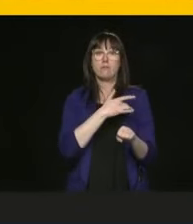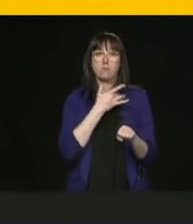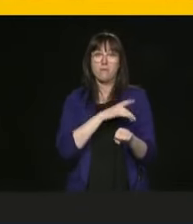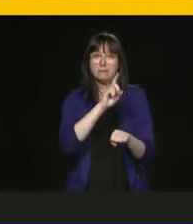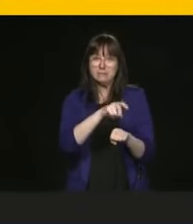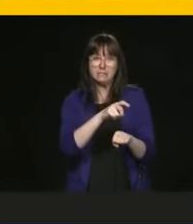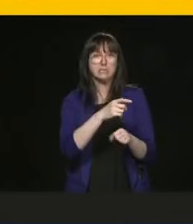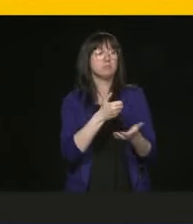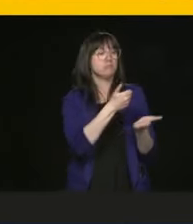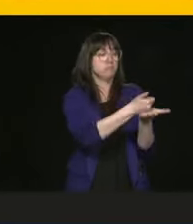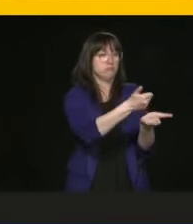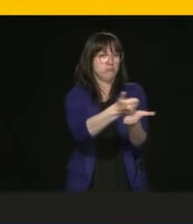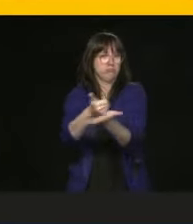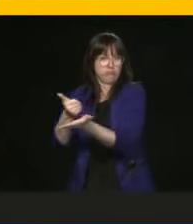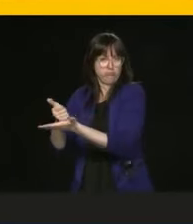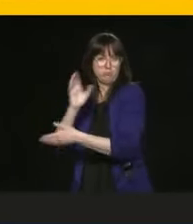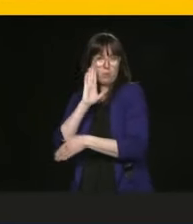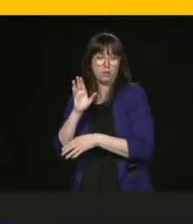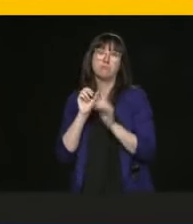to do.